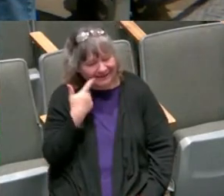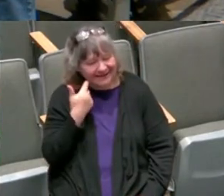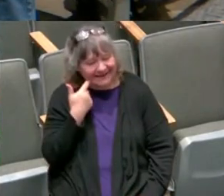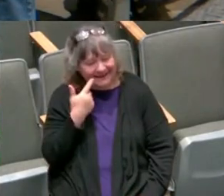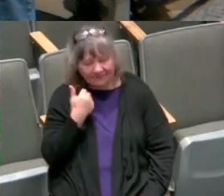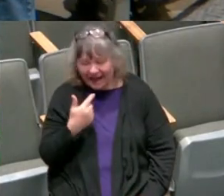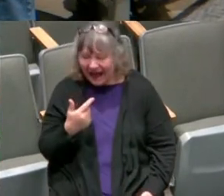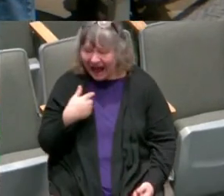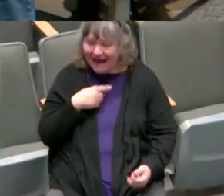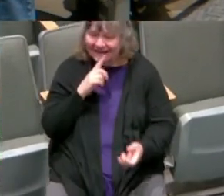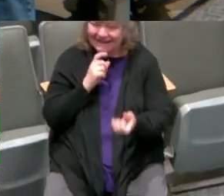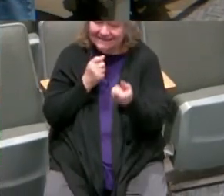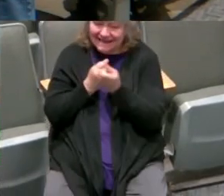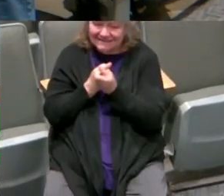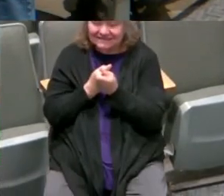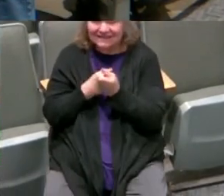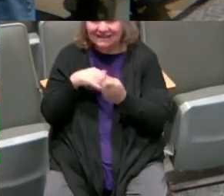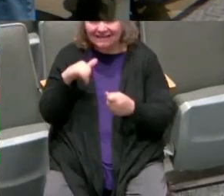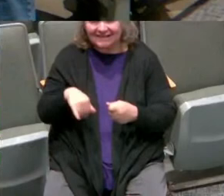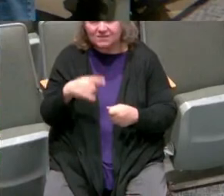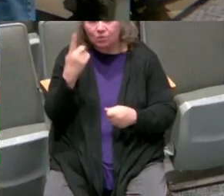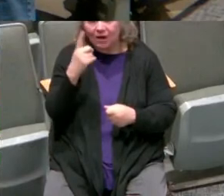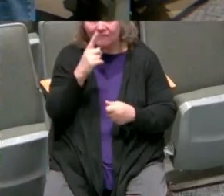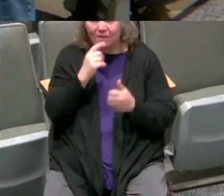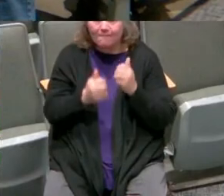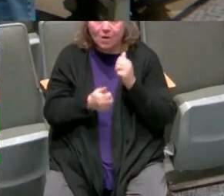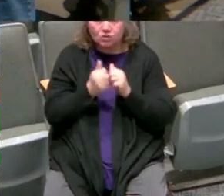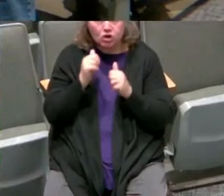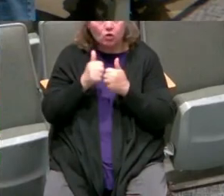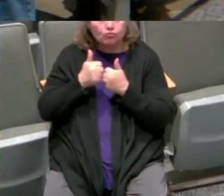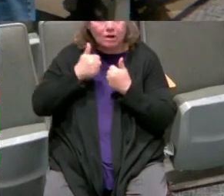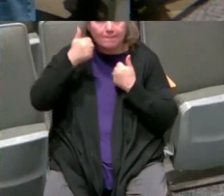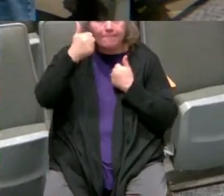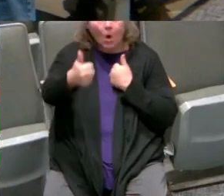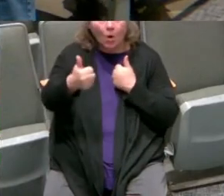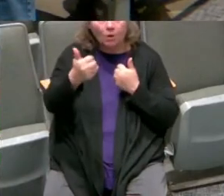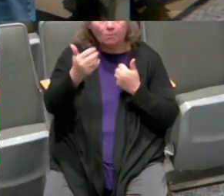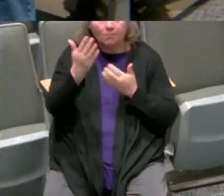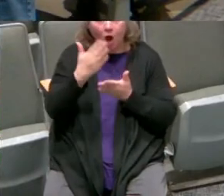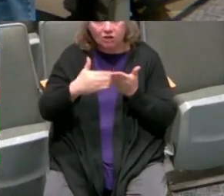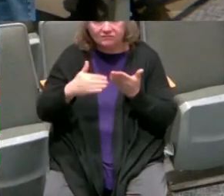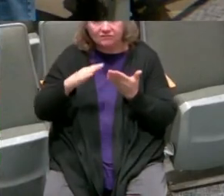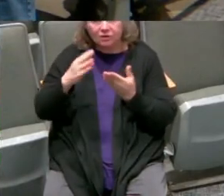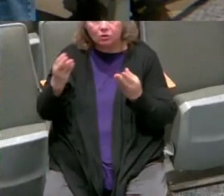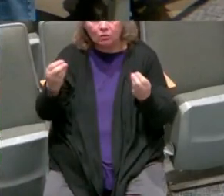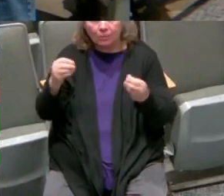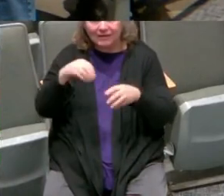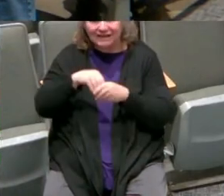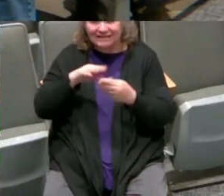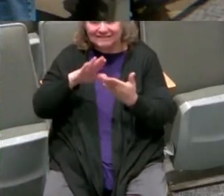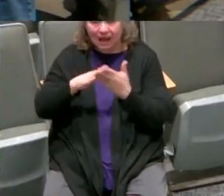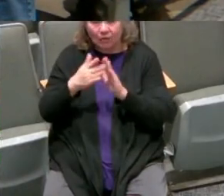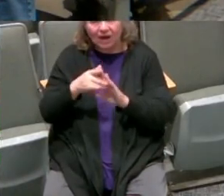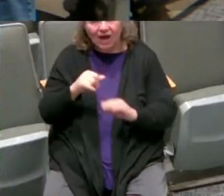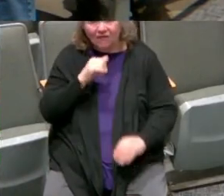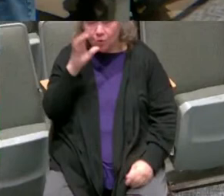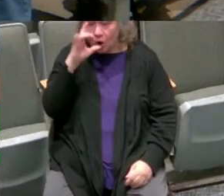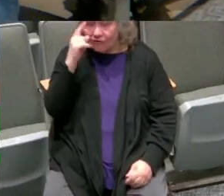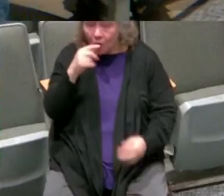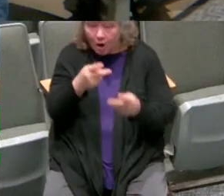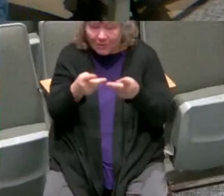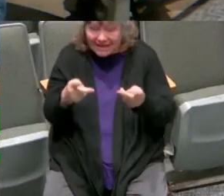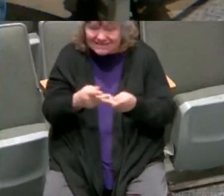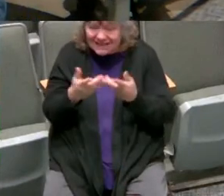I could attest that this is one of the most remote pieces of property in town and if you are looking for a place to get lost